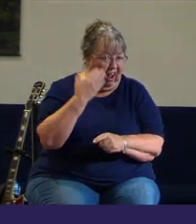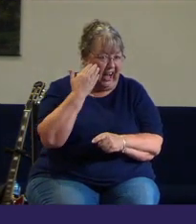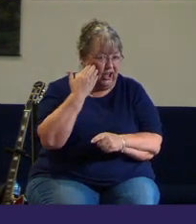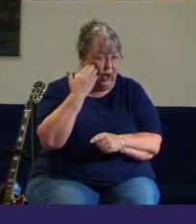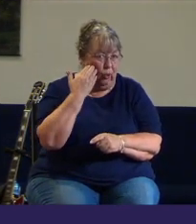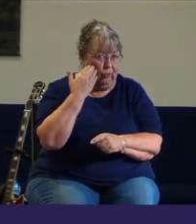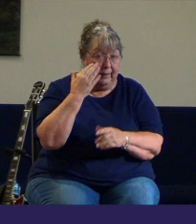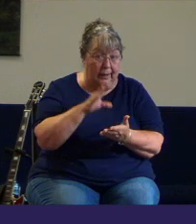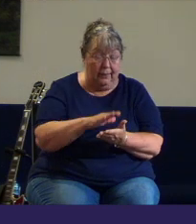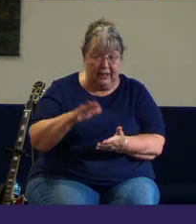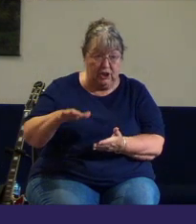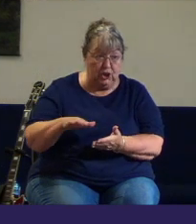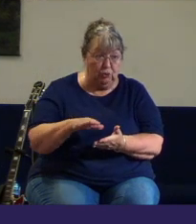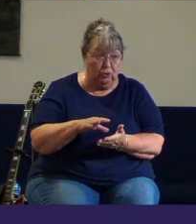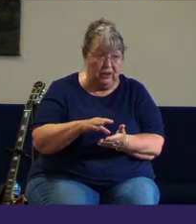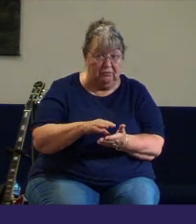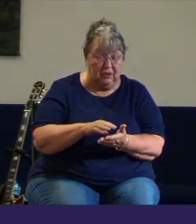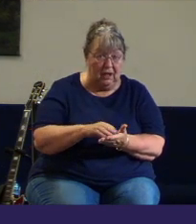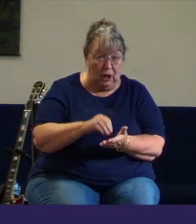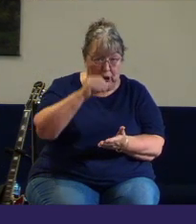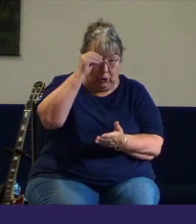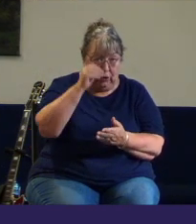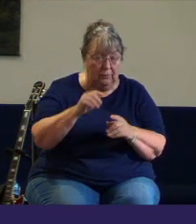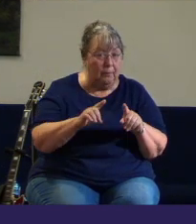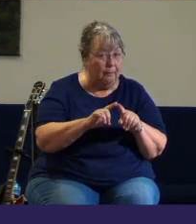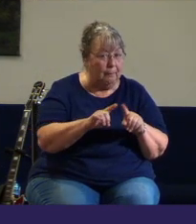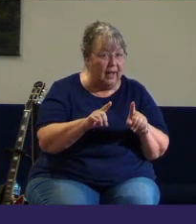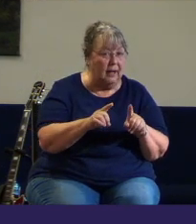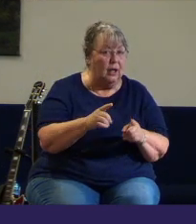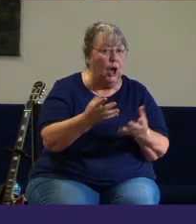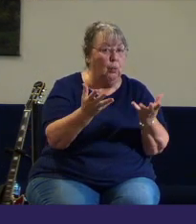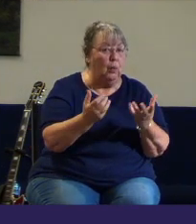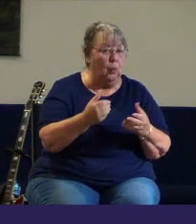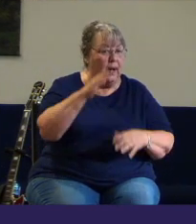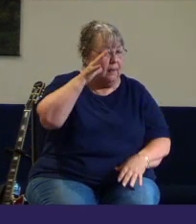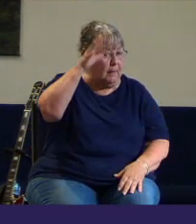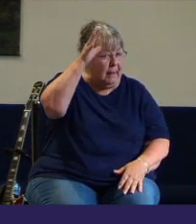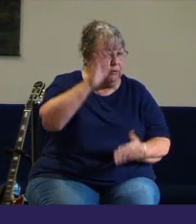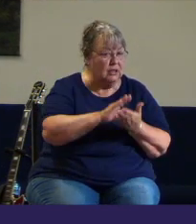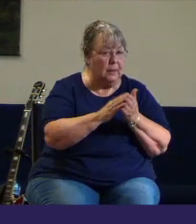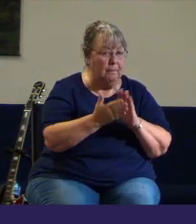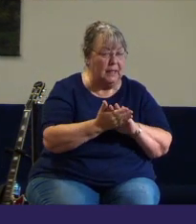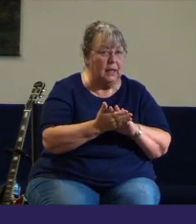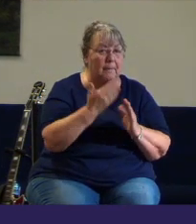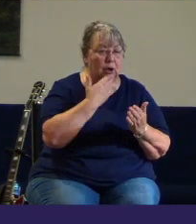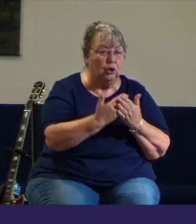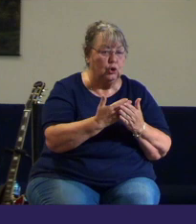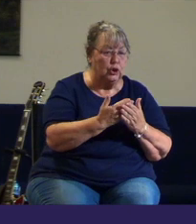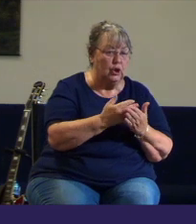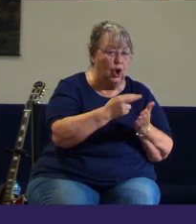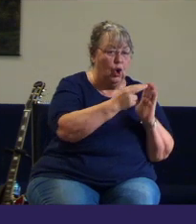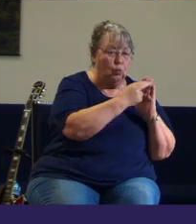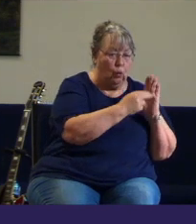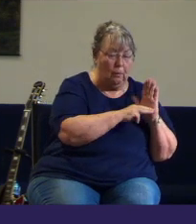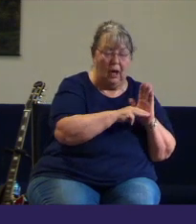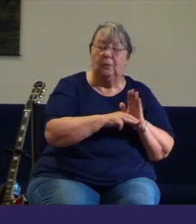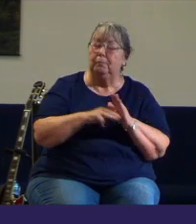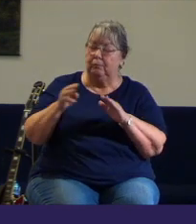learn, but that they be a good role model, a good example to others, and of course be protected. So let's pray for these kids. Father, we thank you